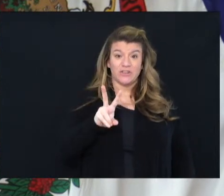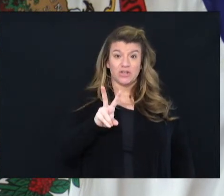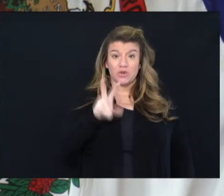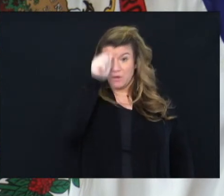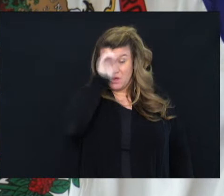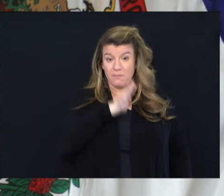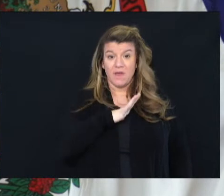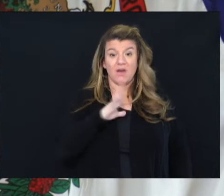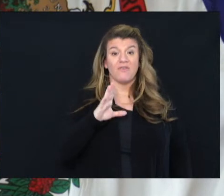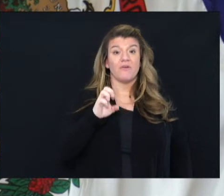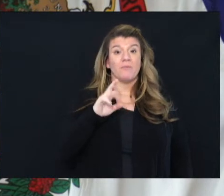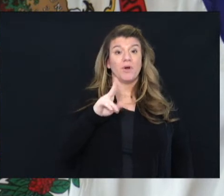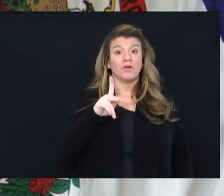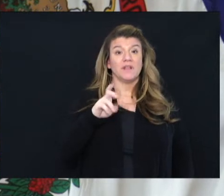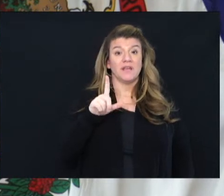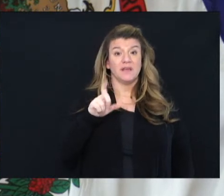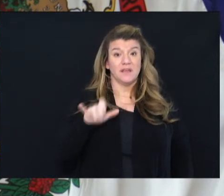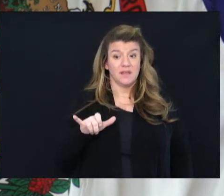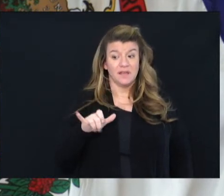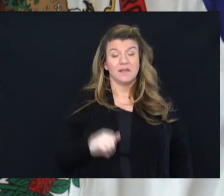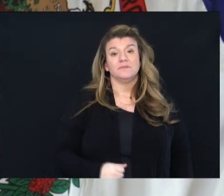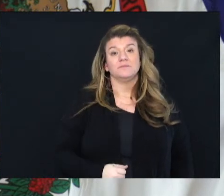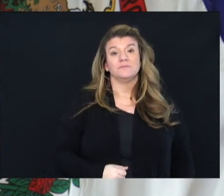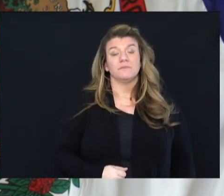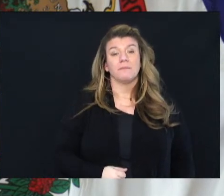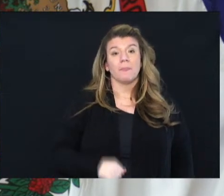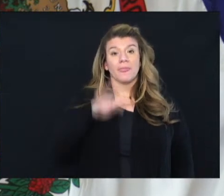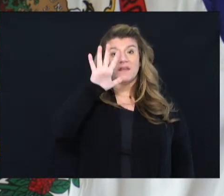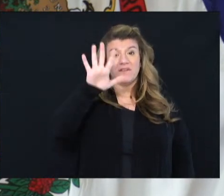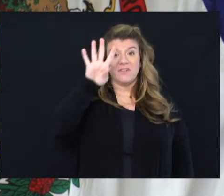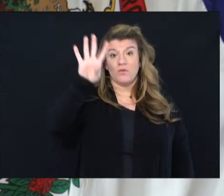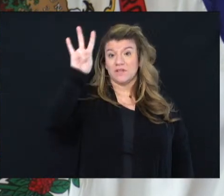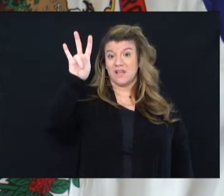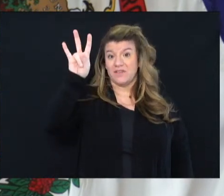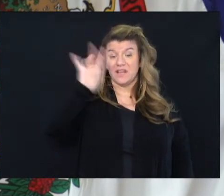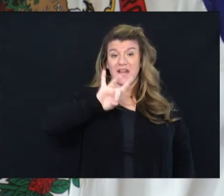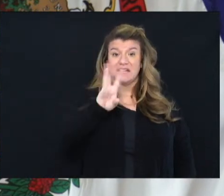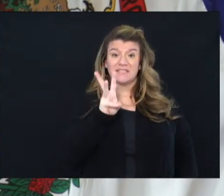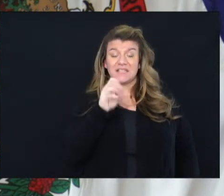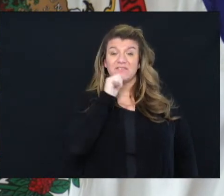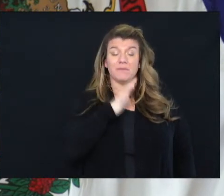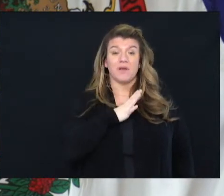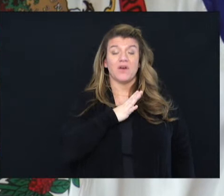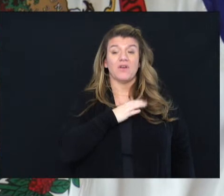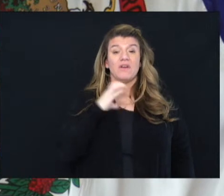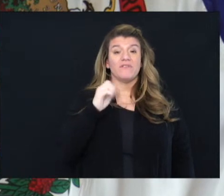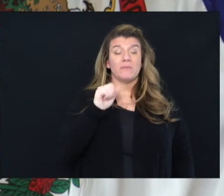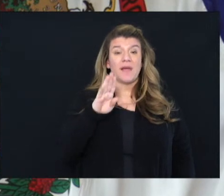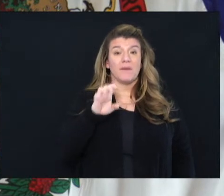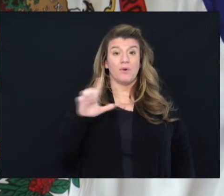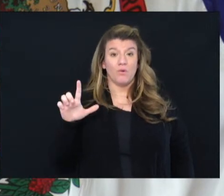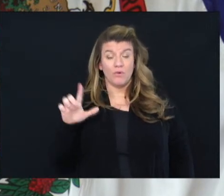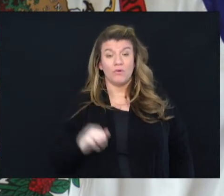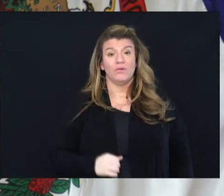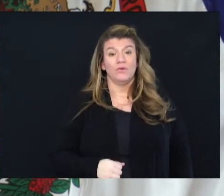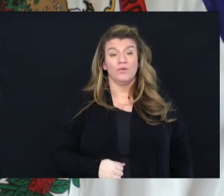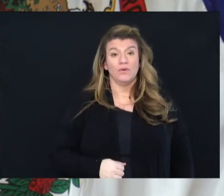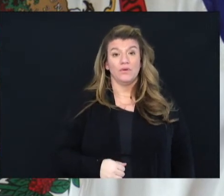72-year-old male from Berkeley County. The 5,417th death of an 86-year-old female from Cabell County.